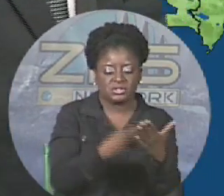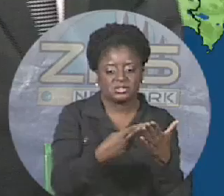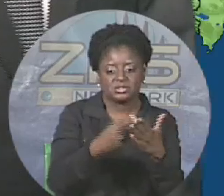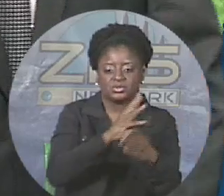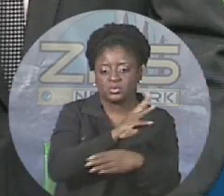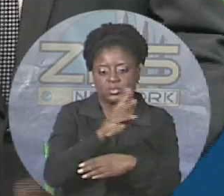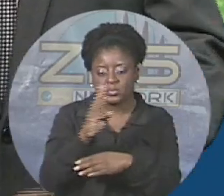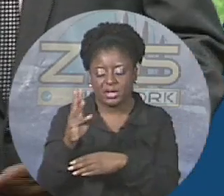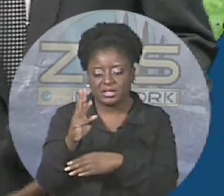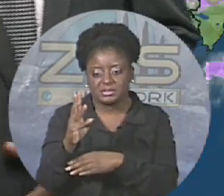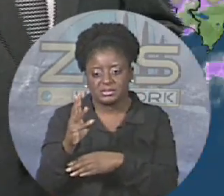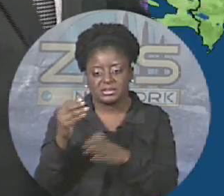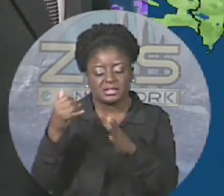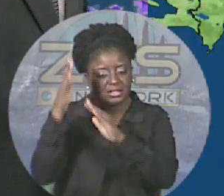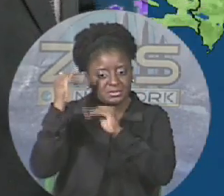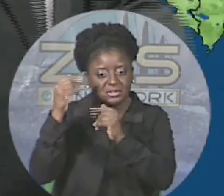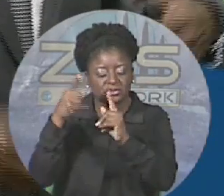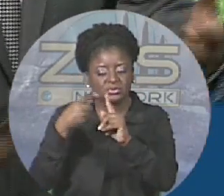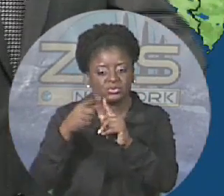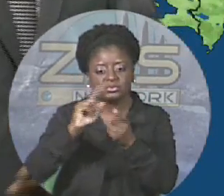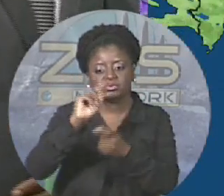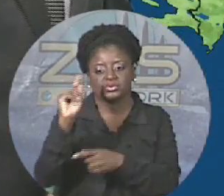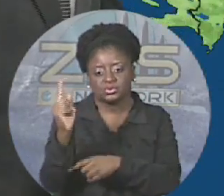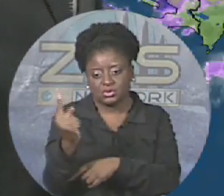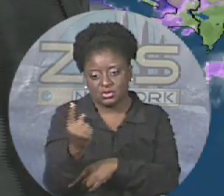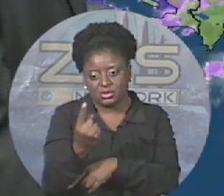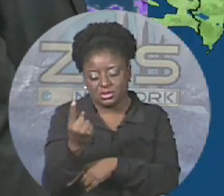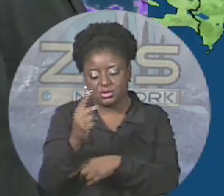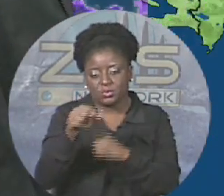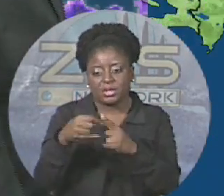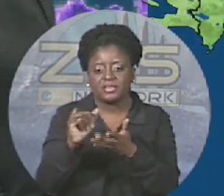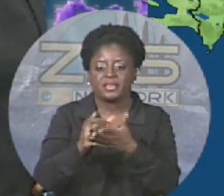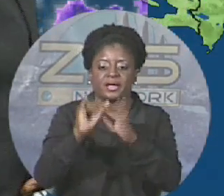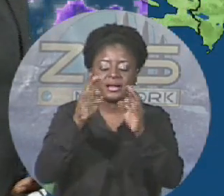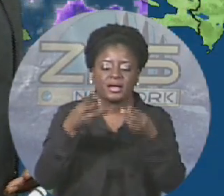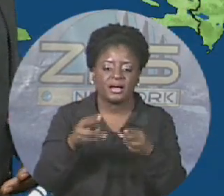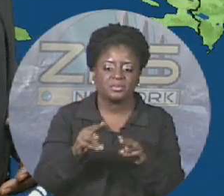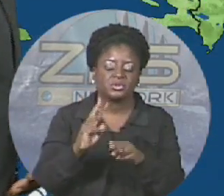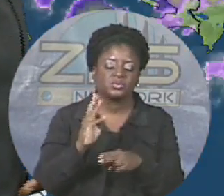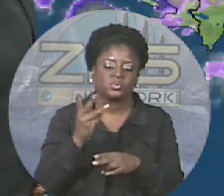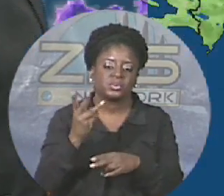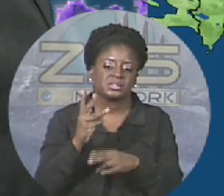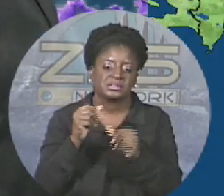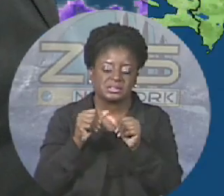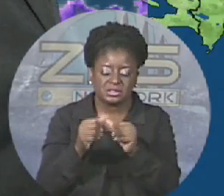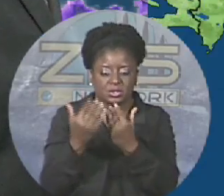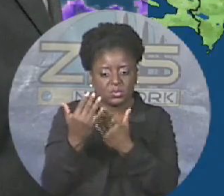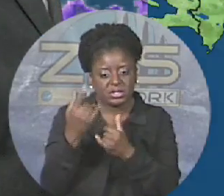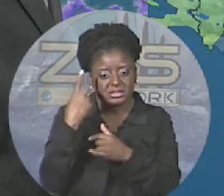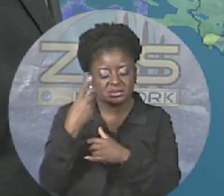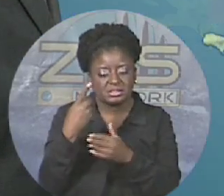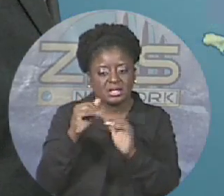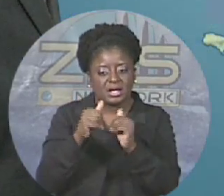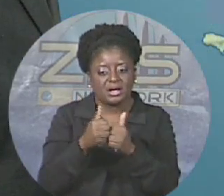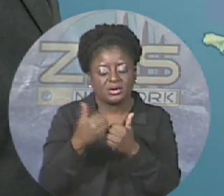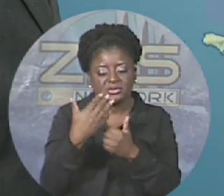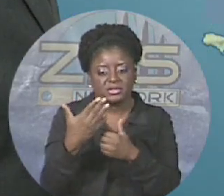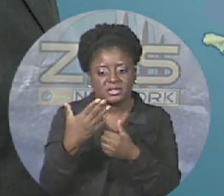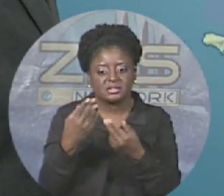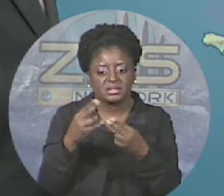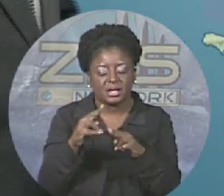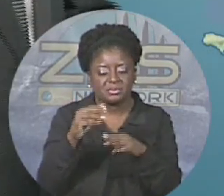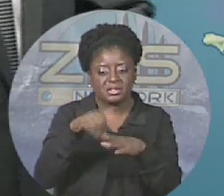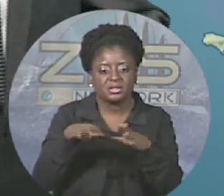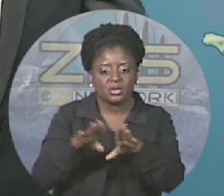of that high, it's expected to make a turn. When that happens, we are still waiting to see how things are going to be shaping up out there in the